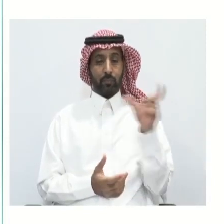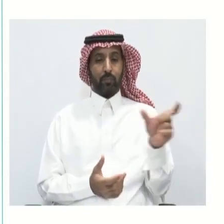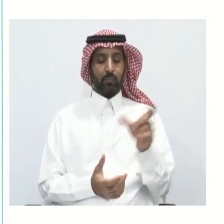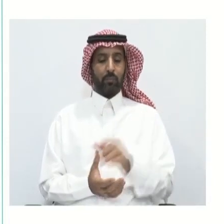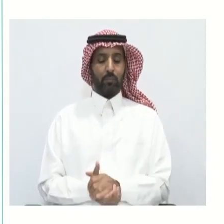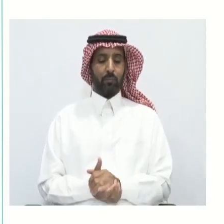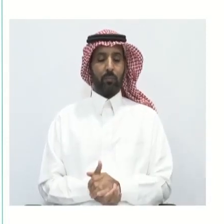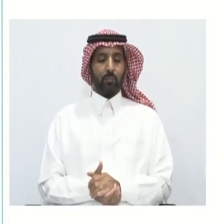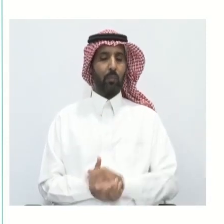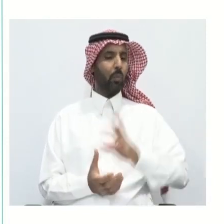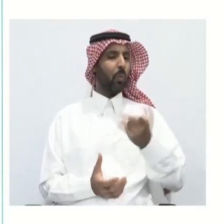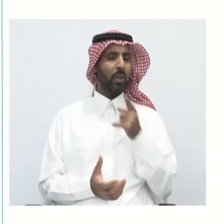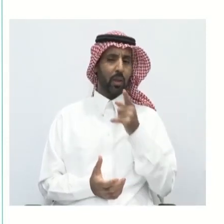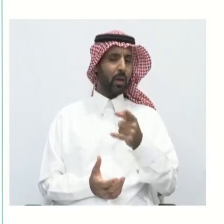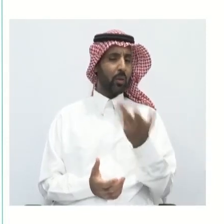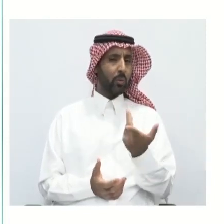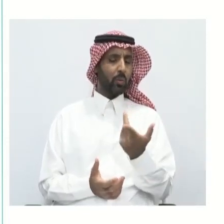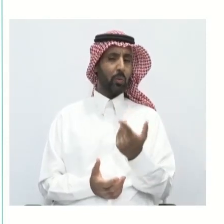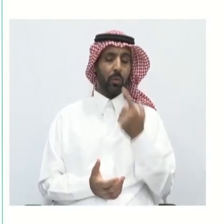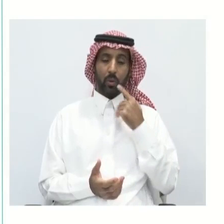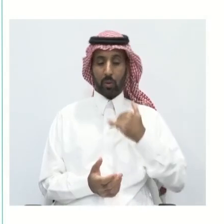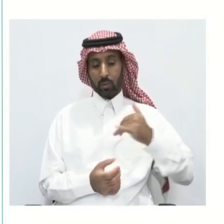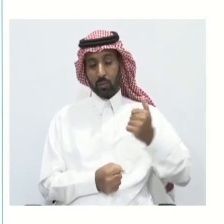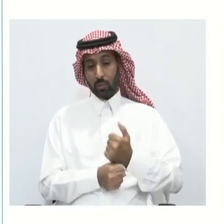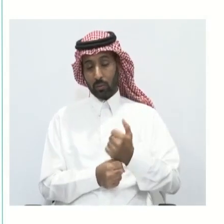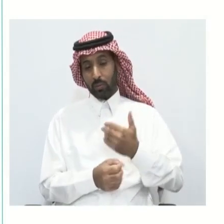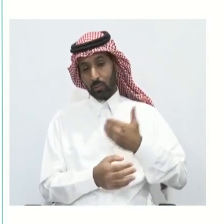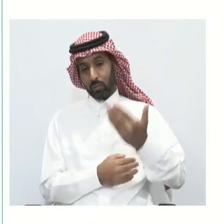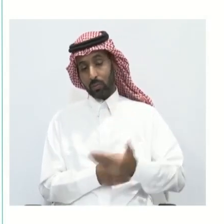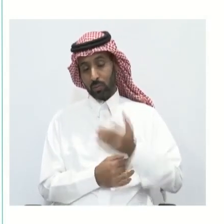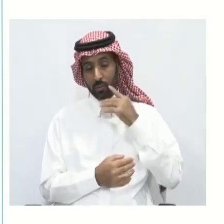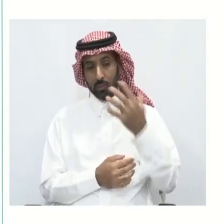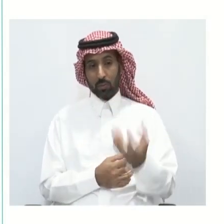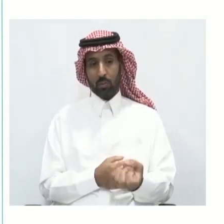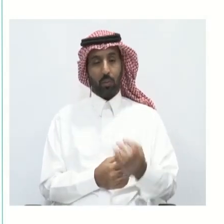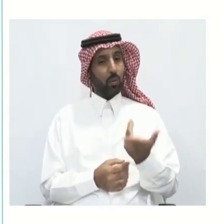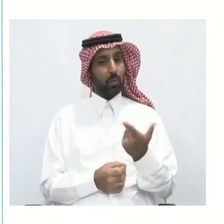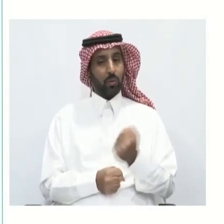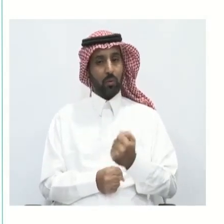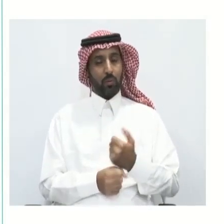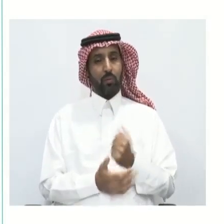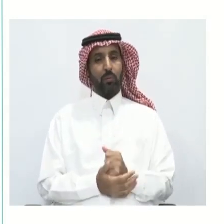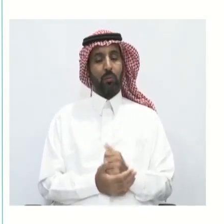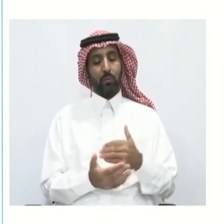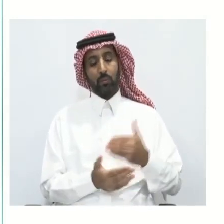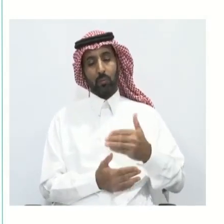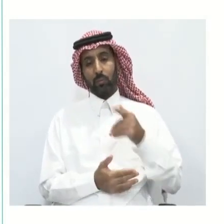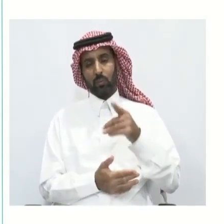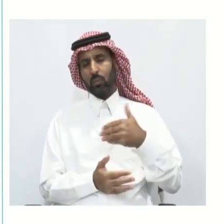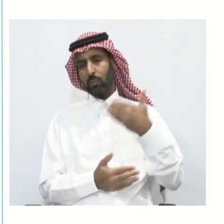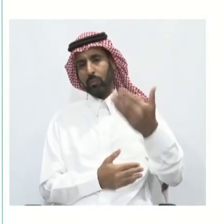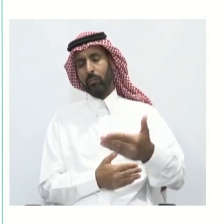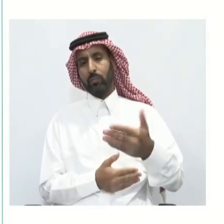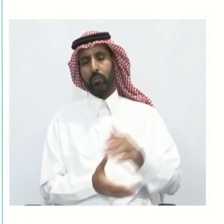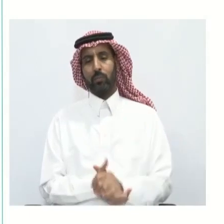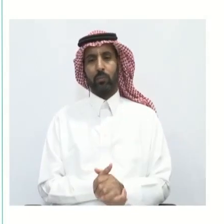these examples. What are you going to do in your on your vacation? This is a plan. What are you going